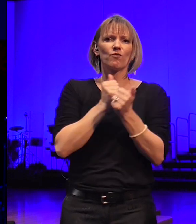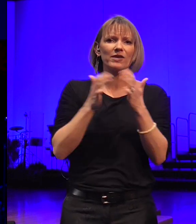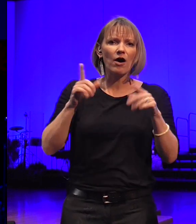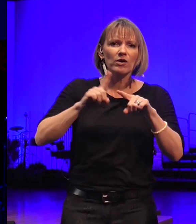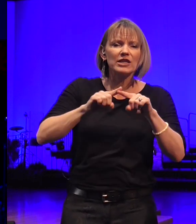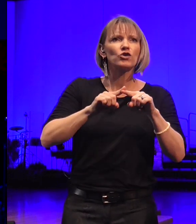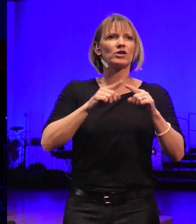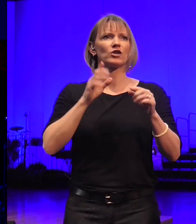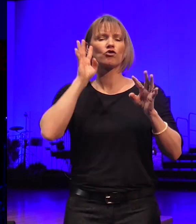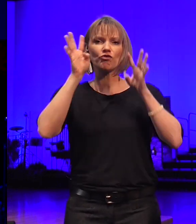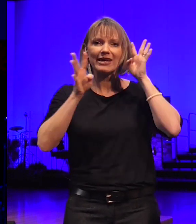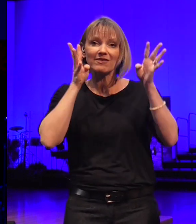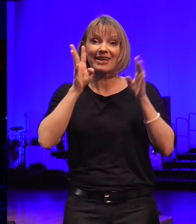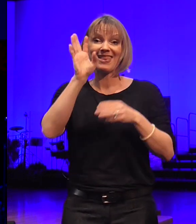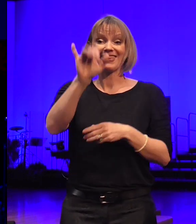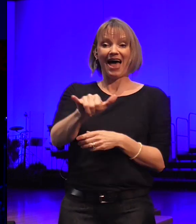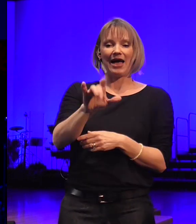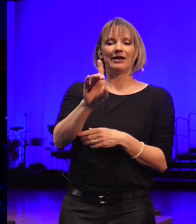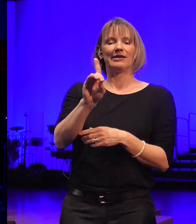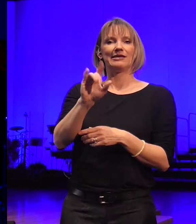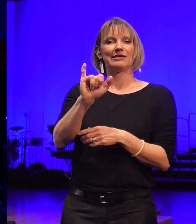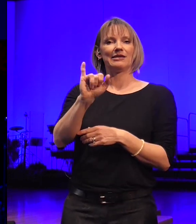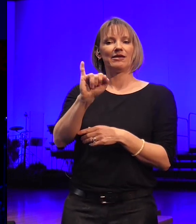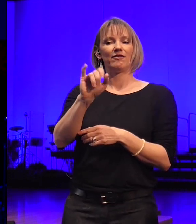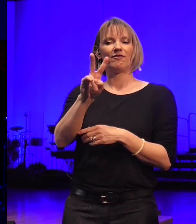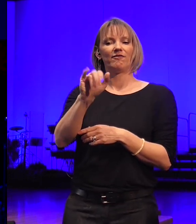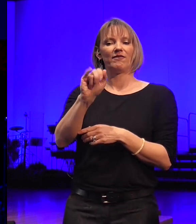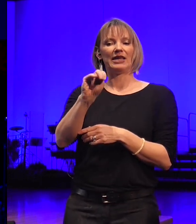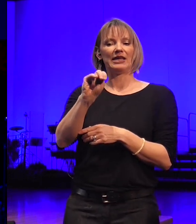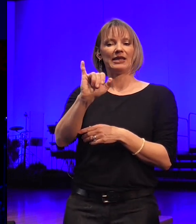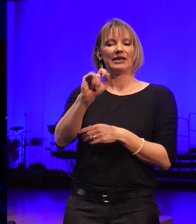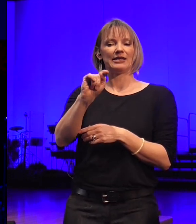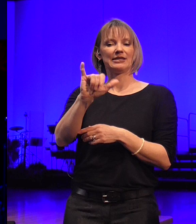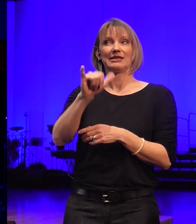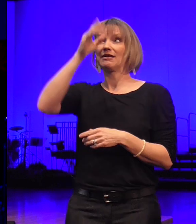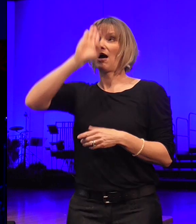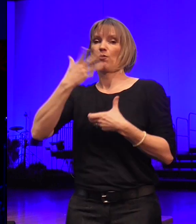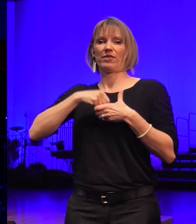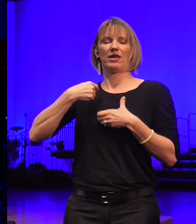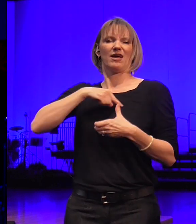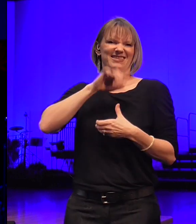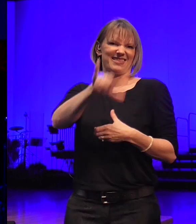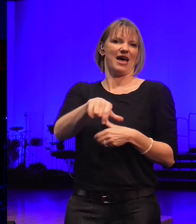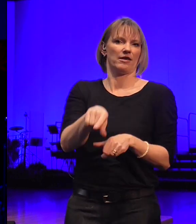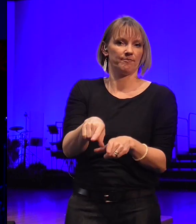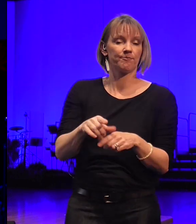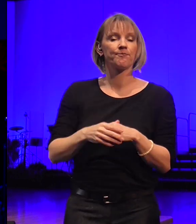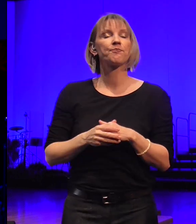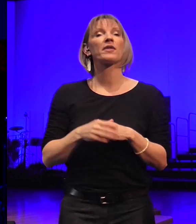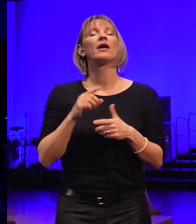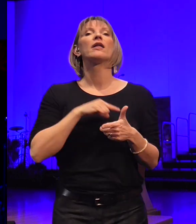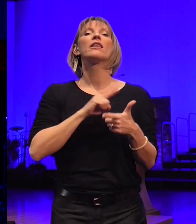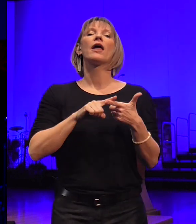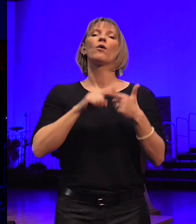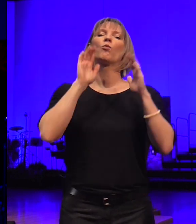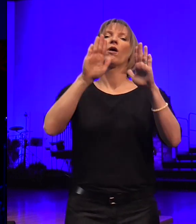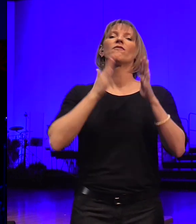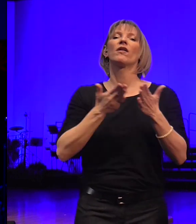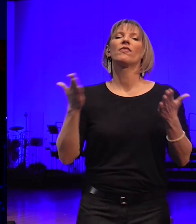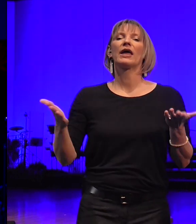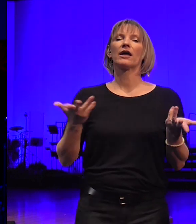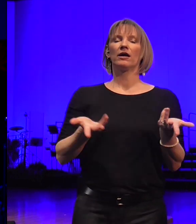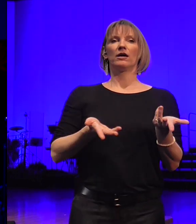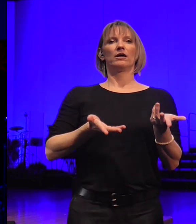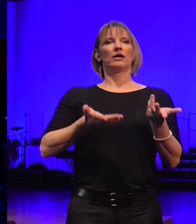creativity. That's what divinity is. And then there's this wonderful, amazing thing called